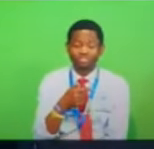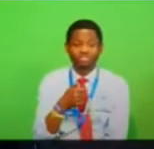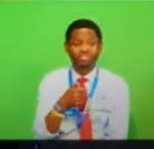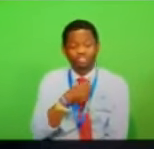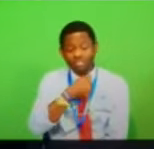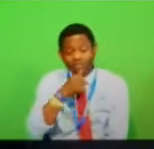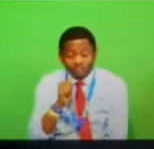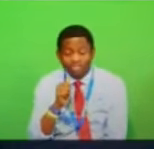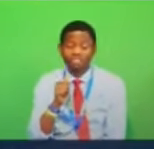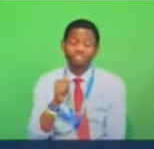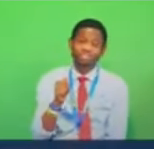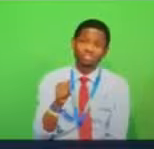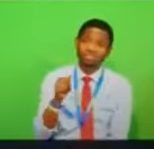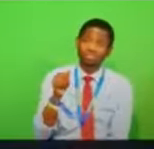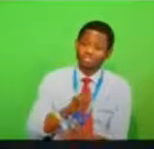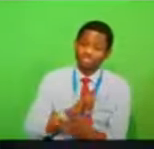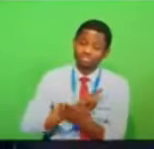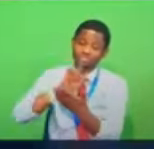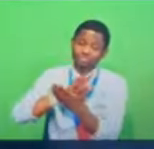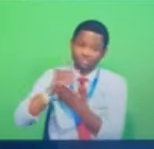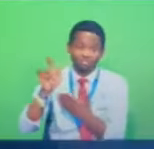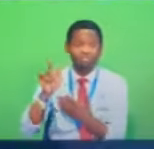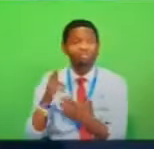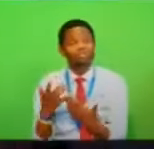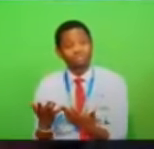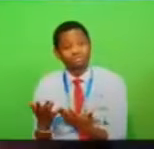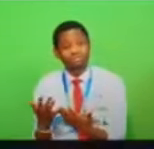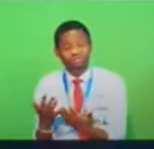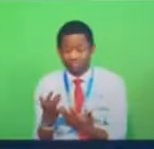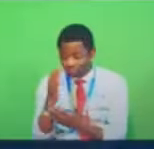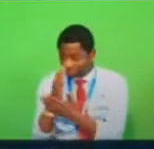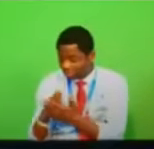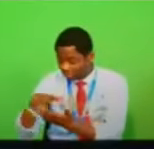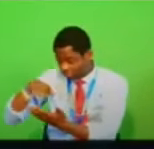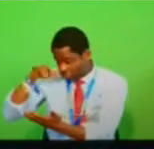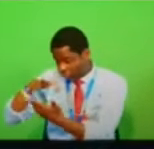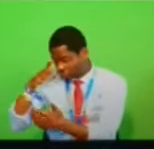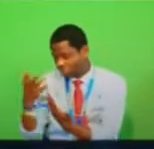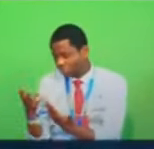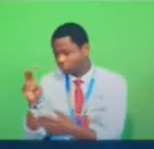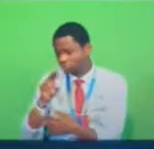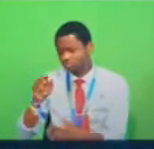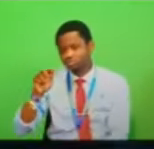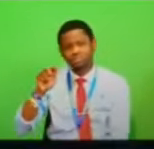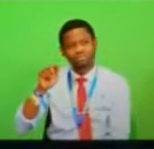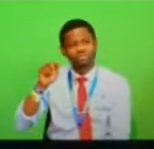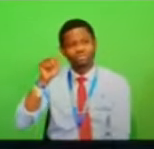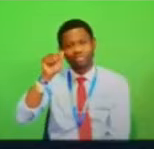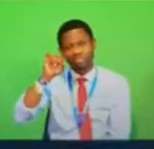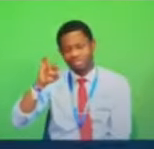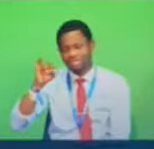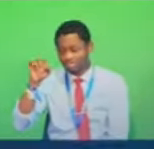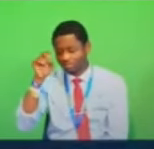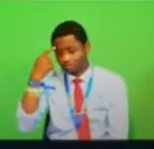in research, but don't use it to write your exams. Those students who are using ChatGPT to write your exams, you will be found